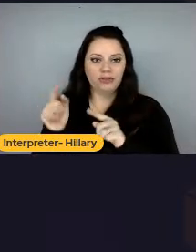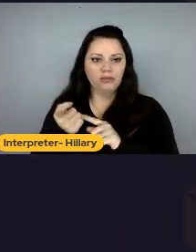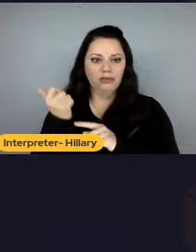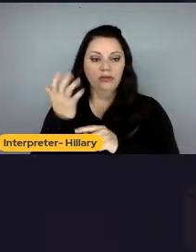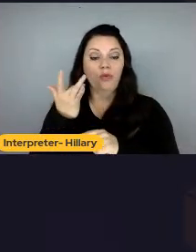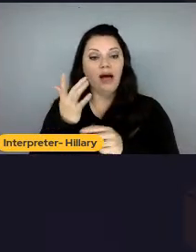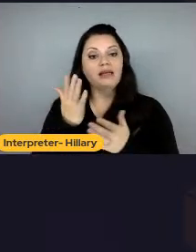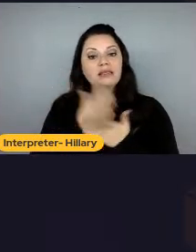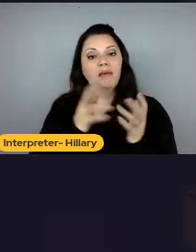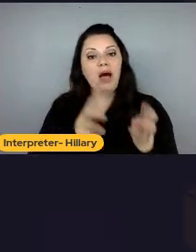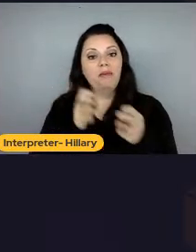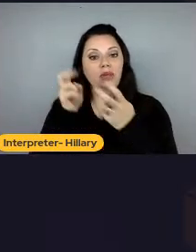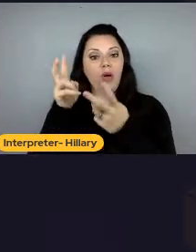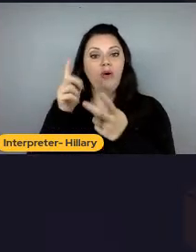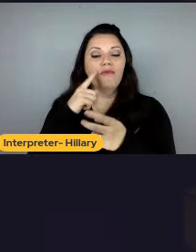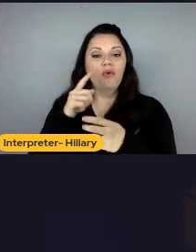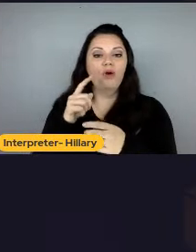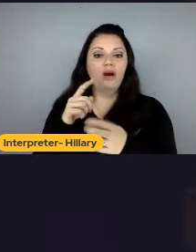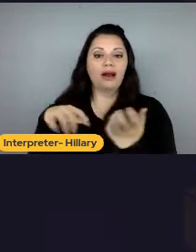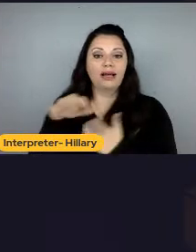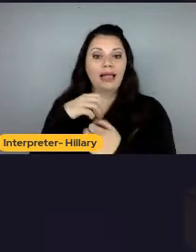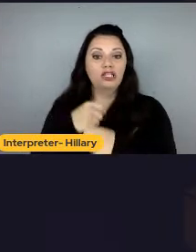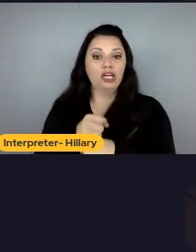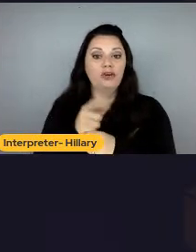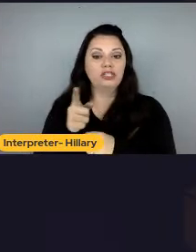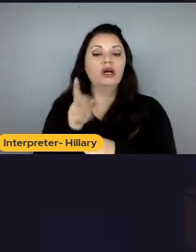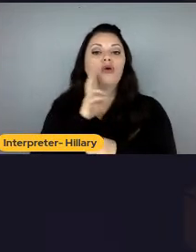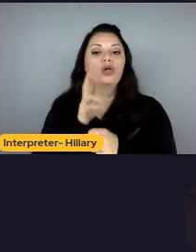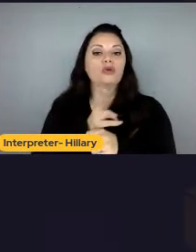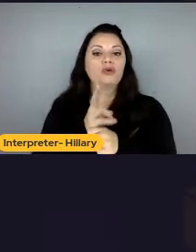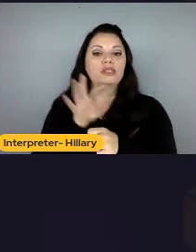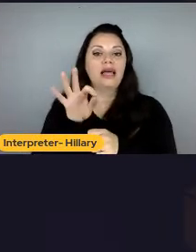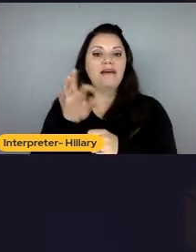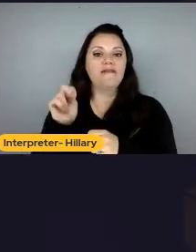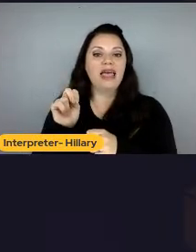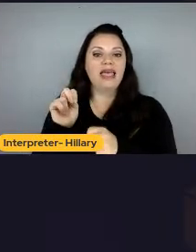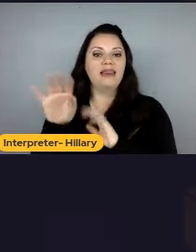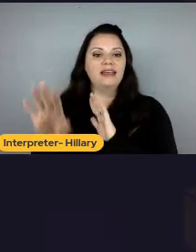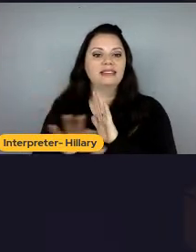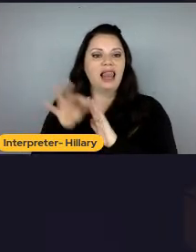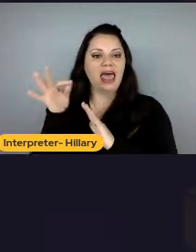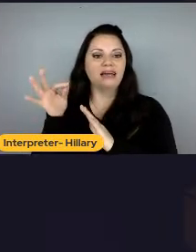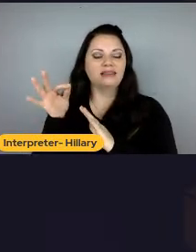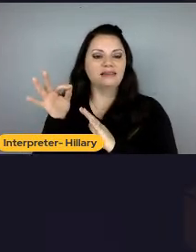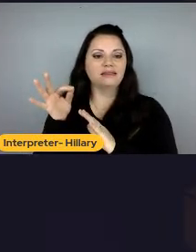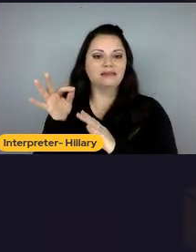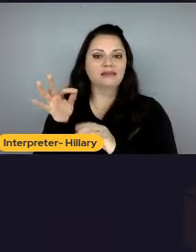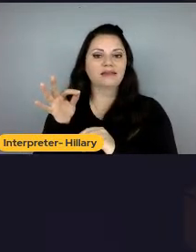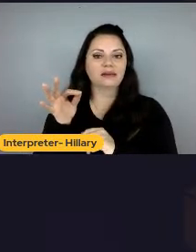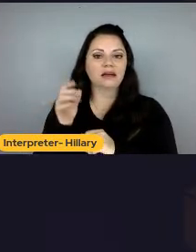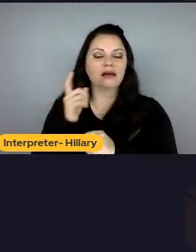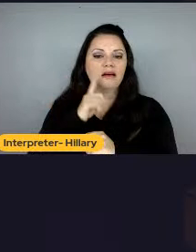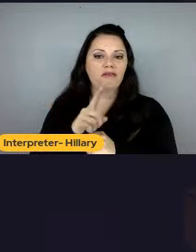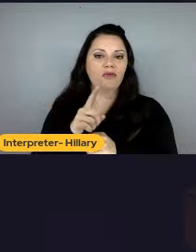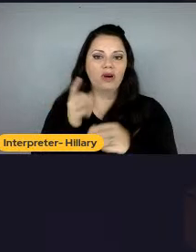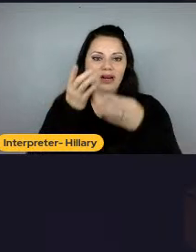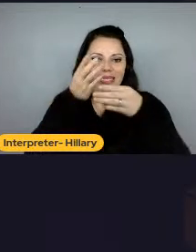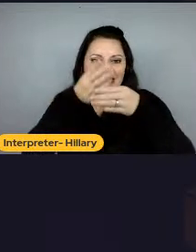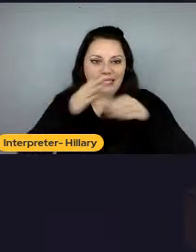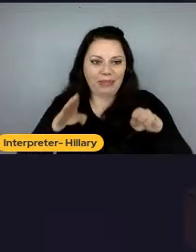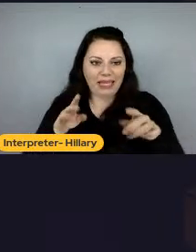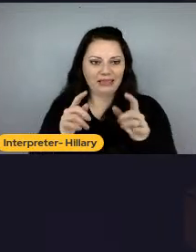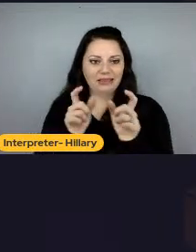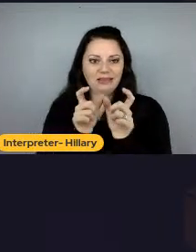Amplify generated CloudFormation templates will use the fn select intrinsic function to split